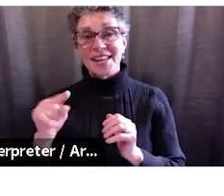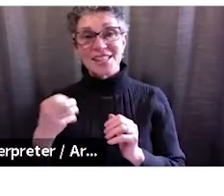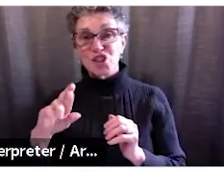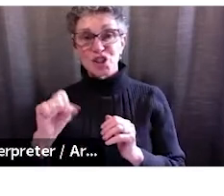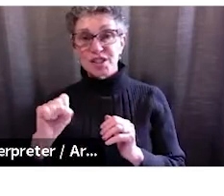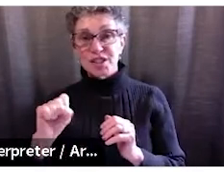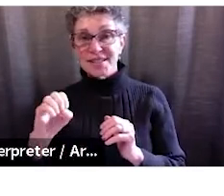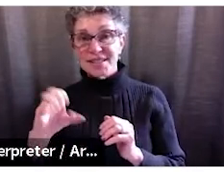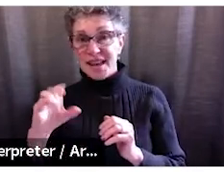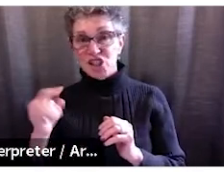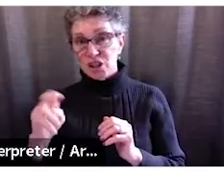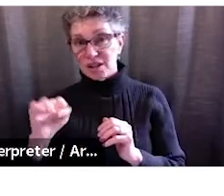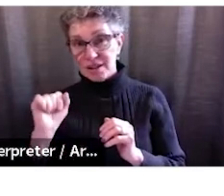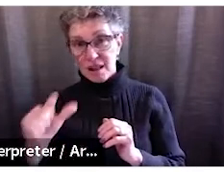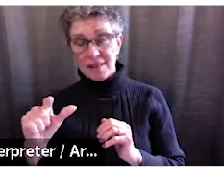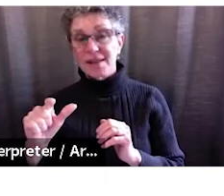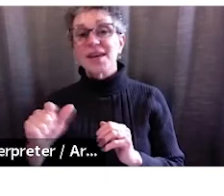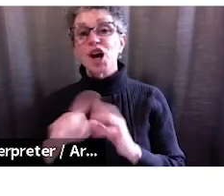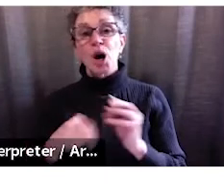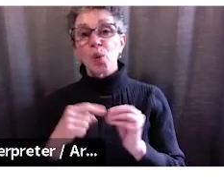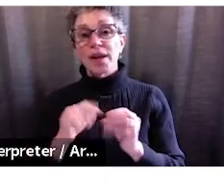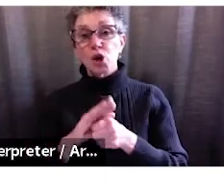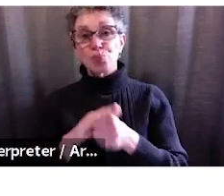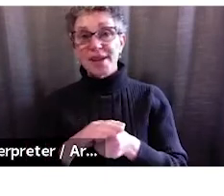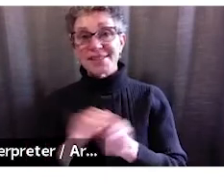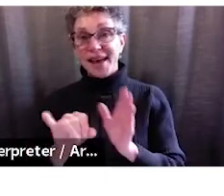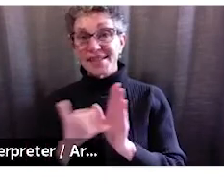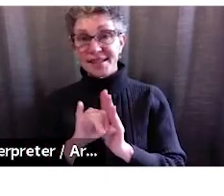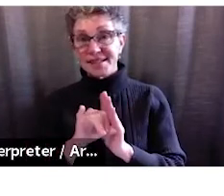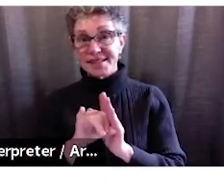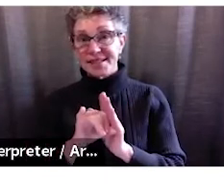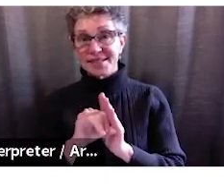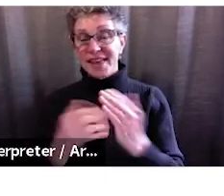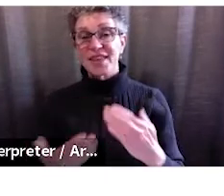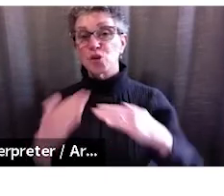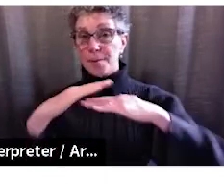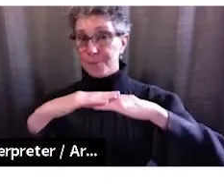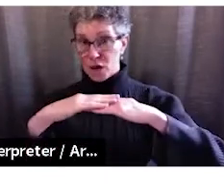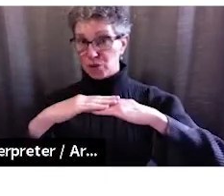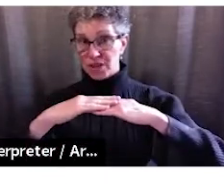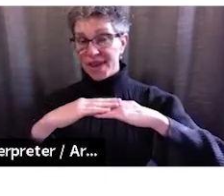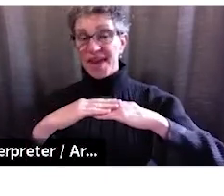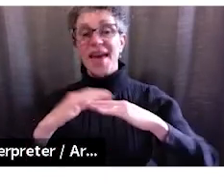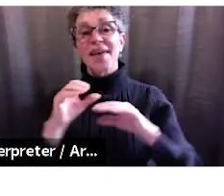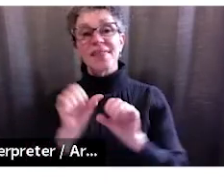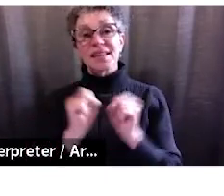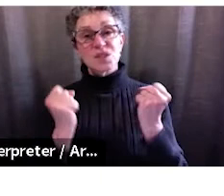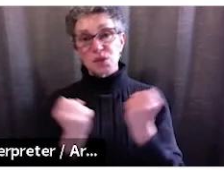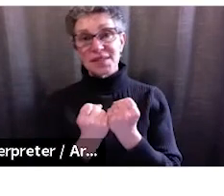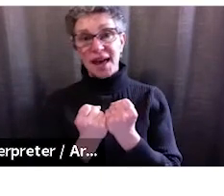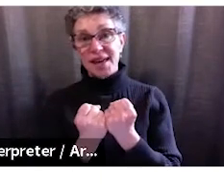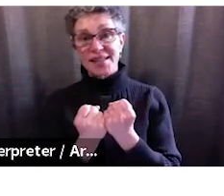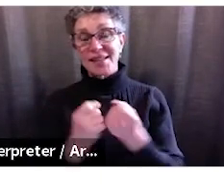multiple minoritized or oppressed identities are compounded and the societal harm